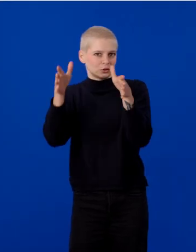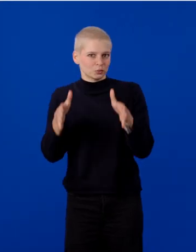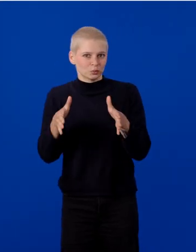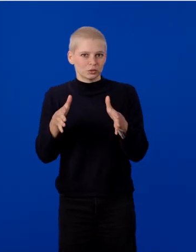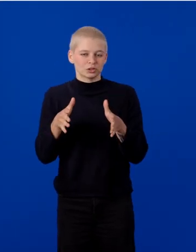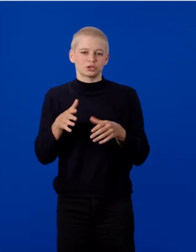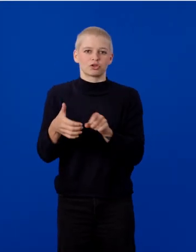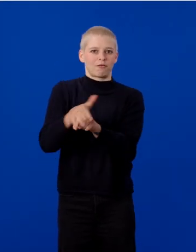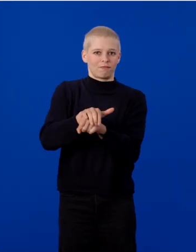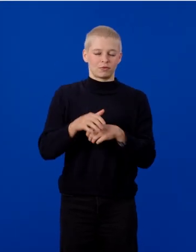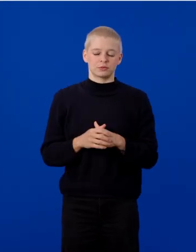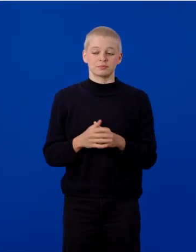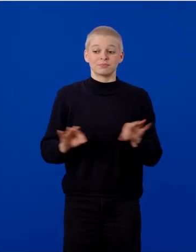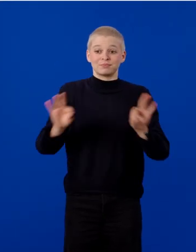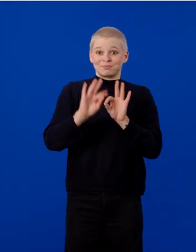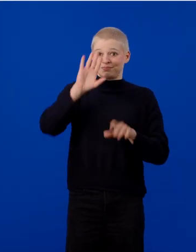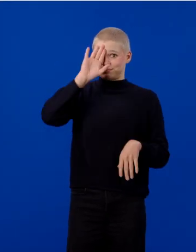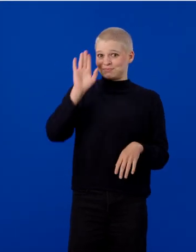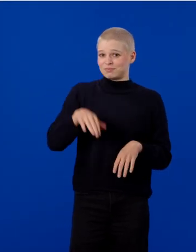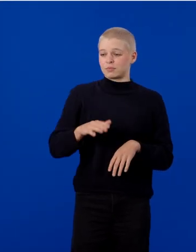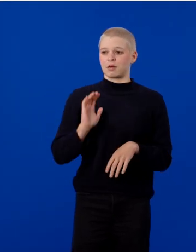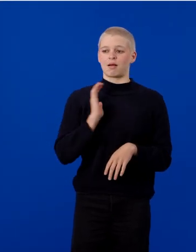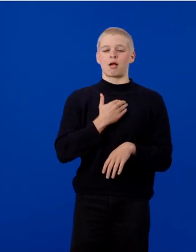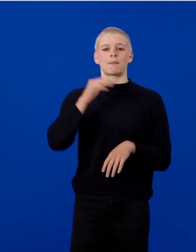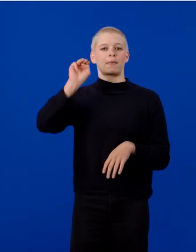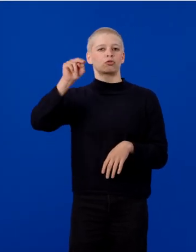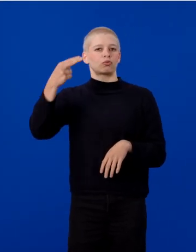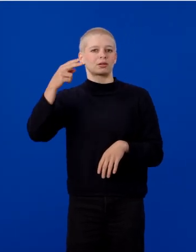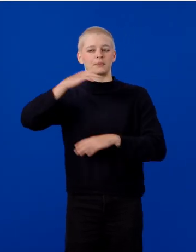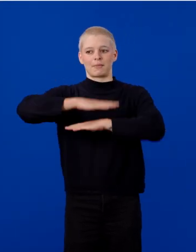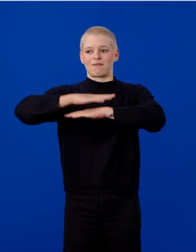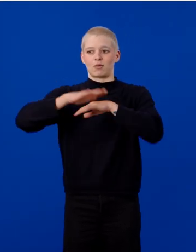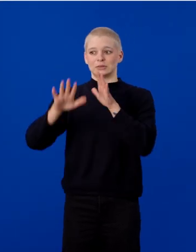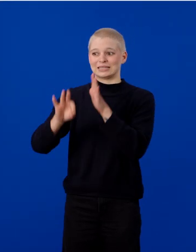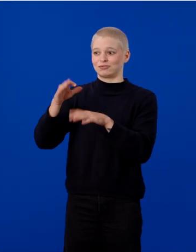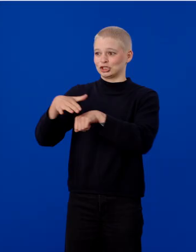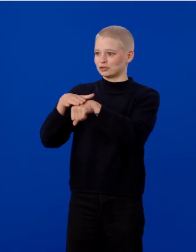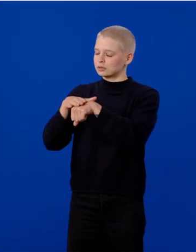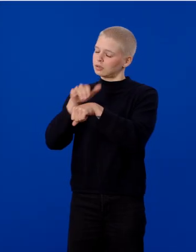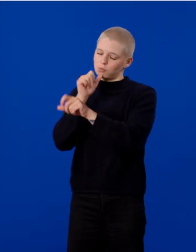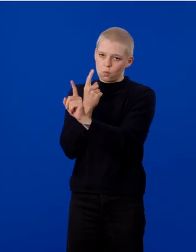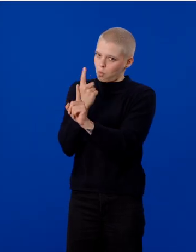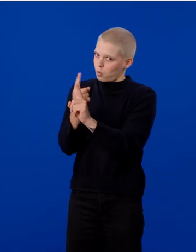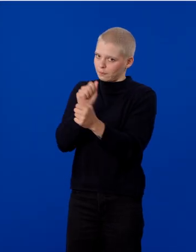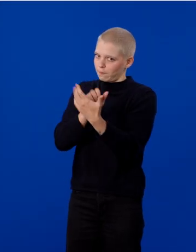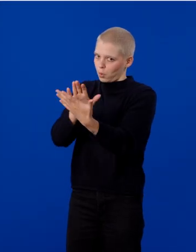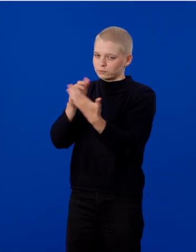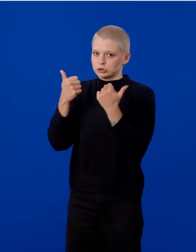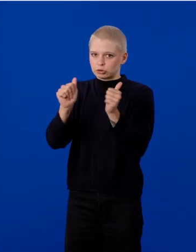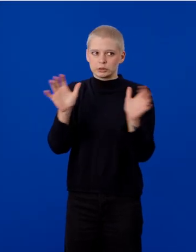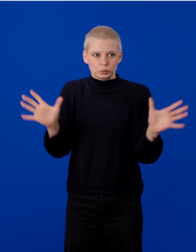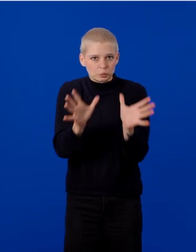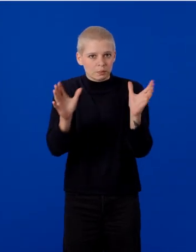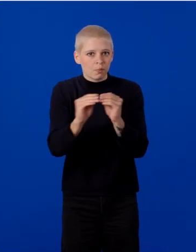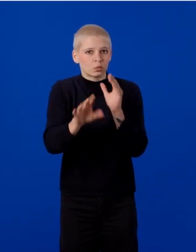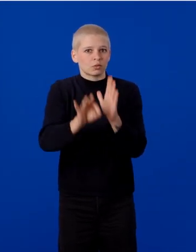note that Meta Horizon platform discovery surfaces should not be the only method you use to drive discovery of your